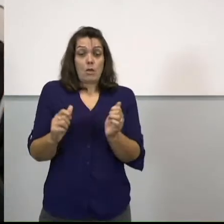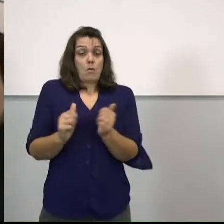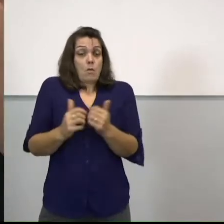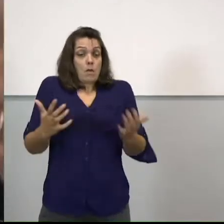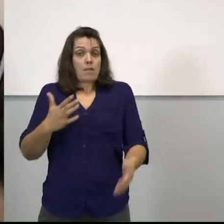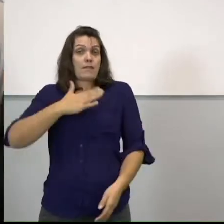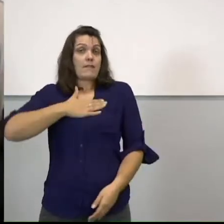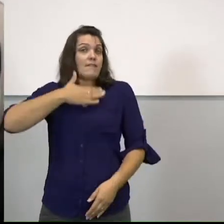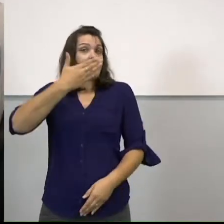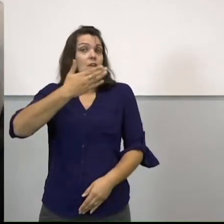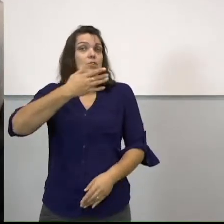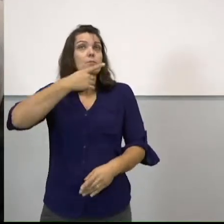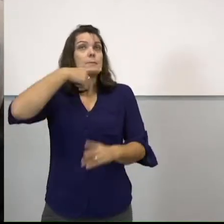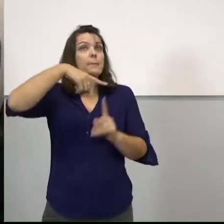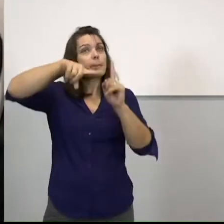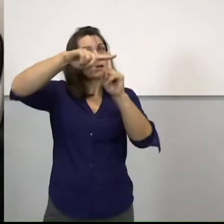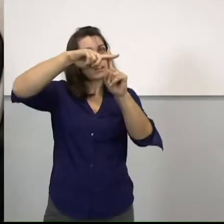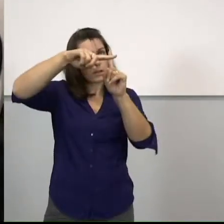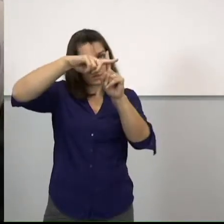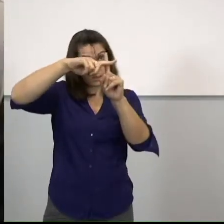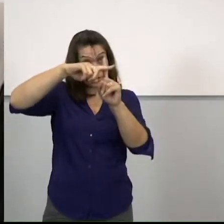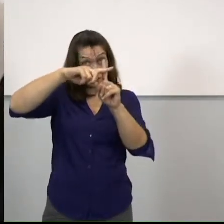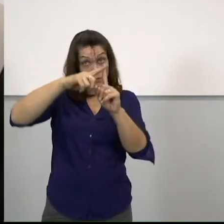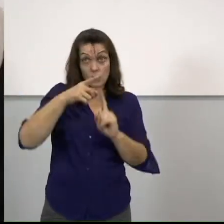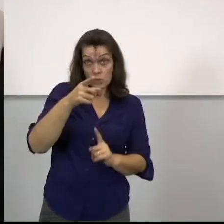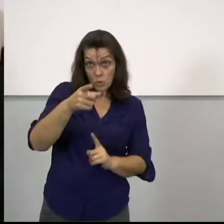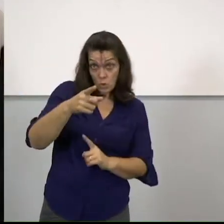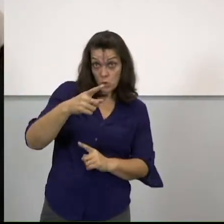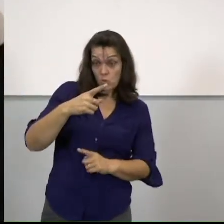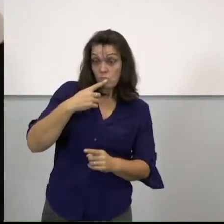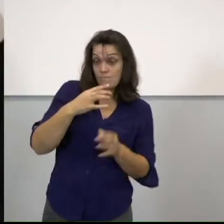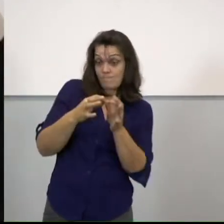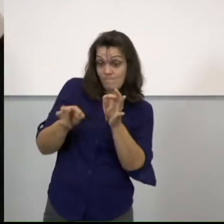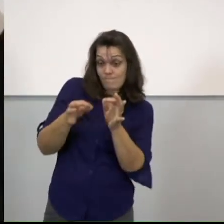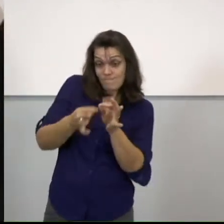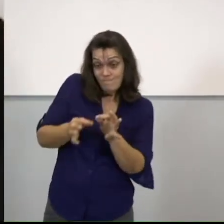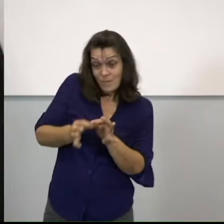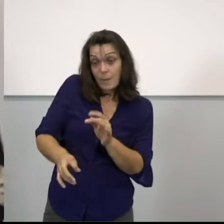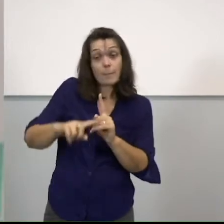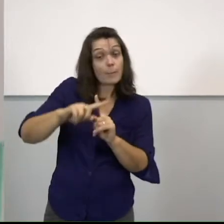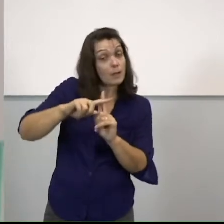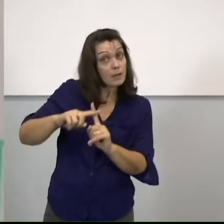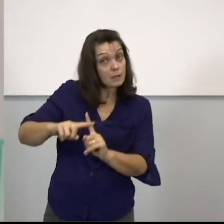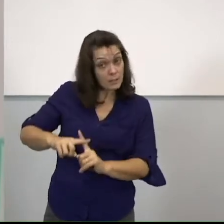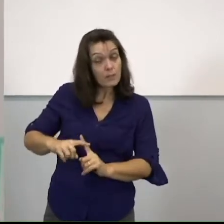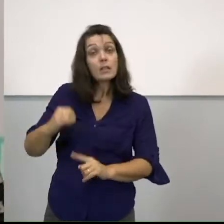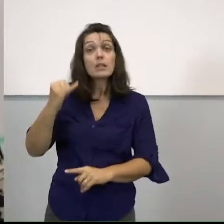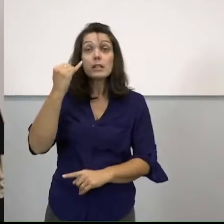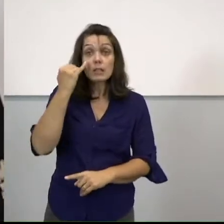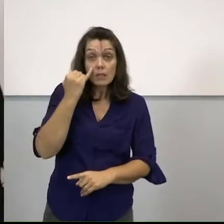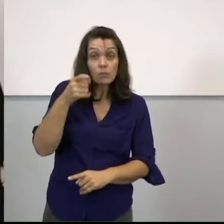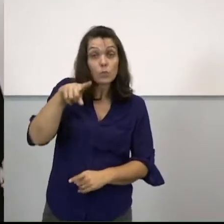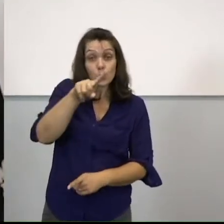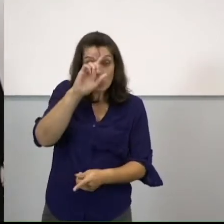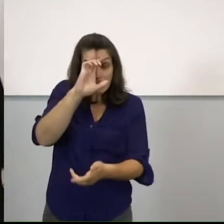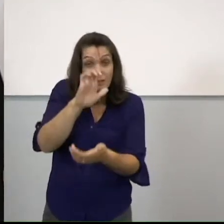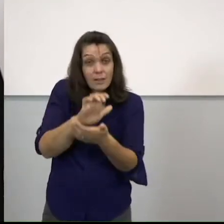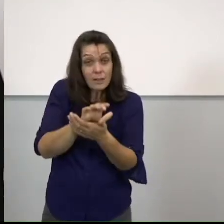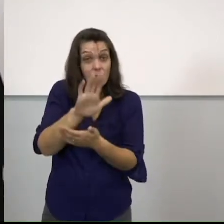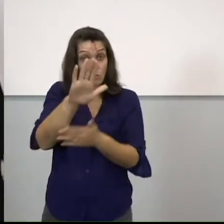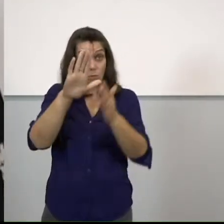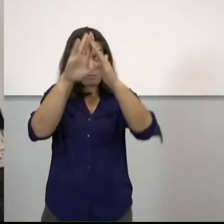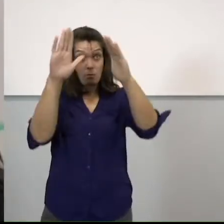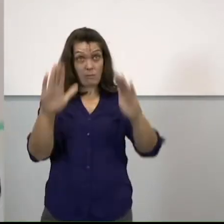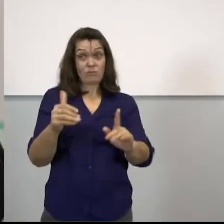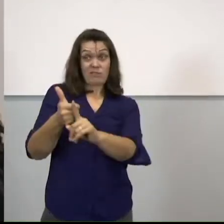confession with your mouth. Are you making positive statements today? If you really believe that your house was on